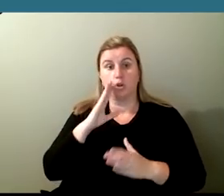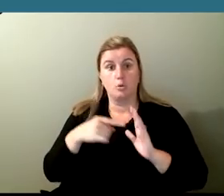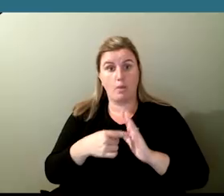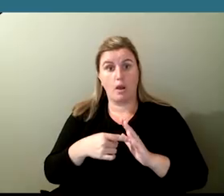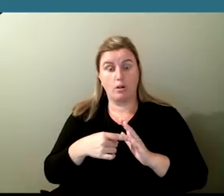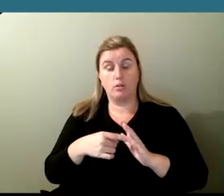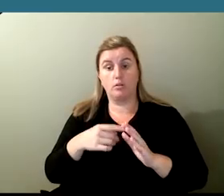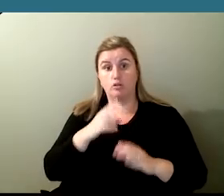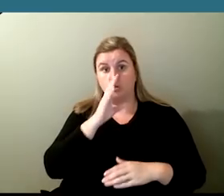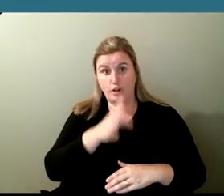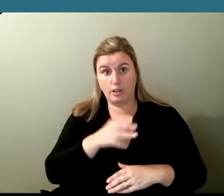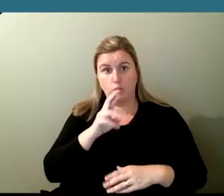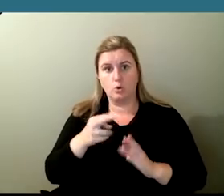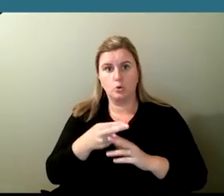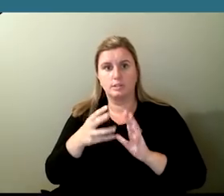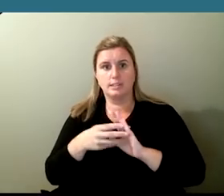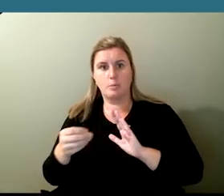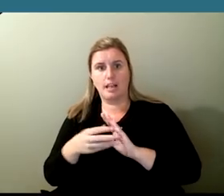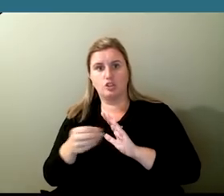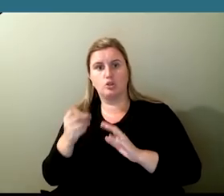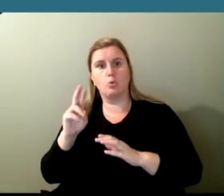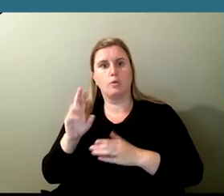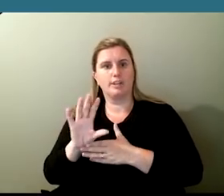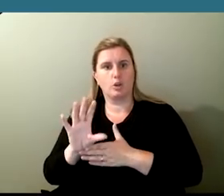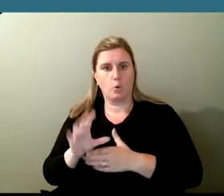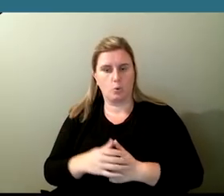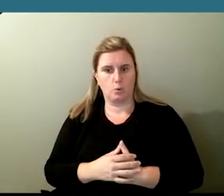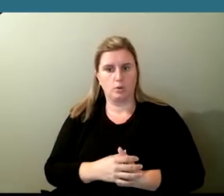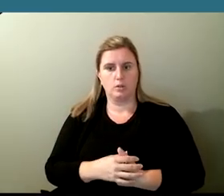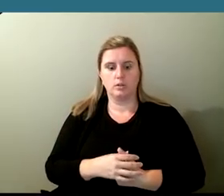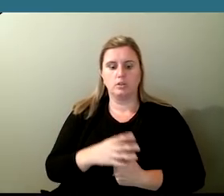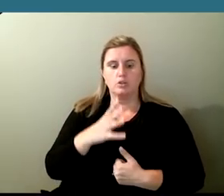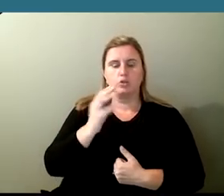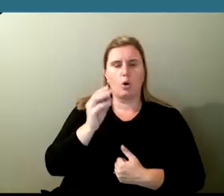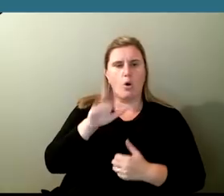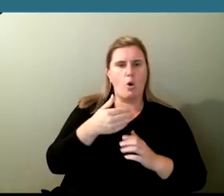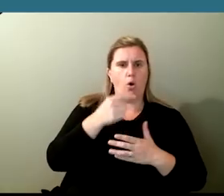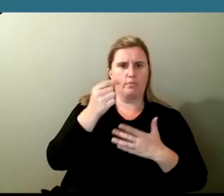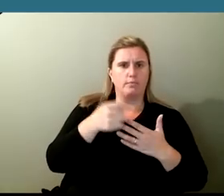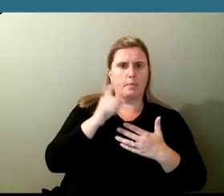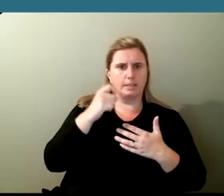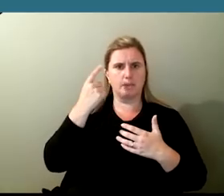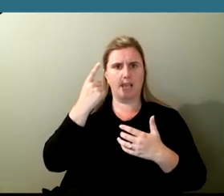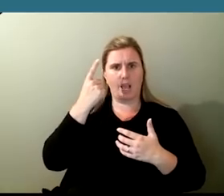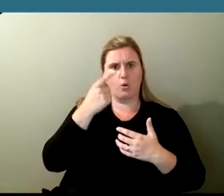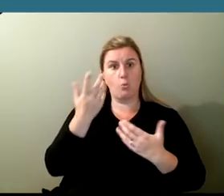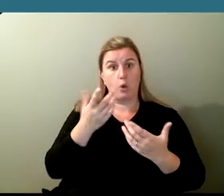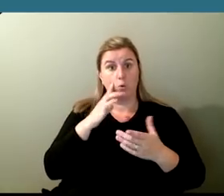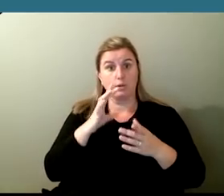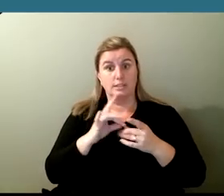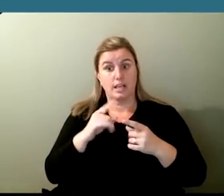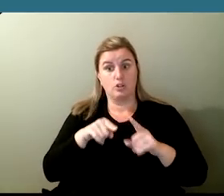performance directly or use simulation or video? So all of these components need to be accounted for. What is it that you're gonna say during